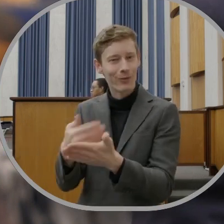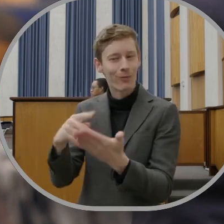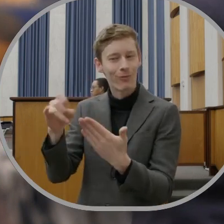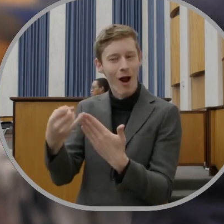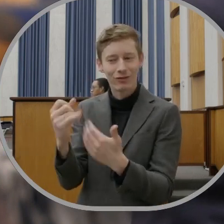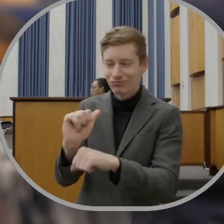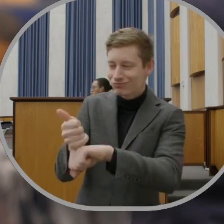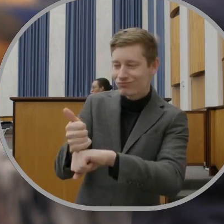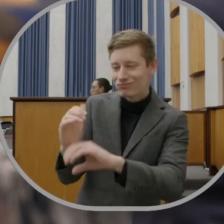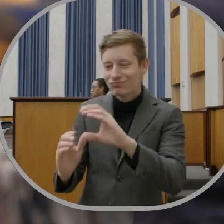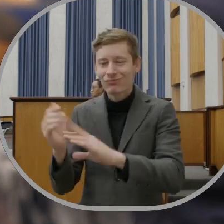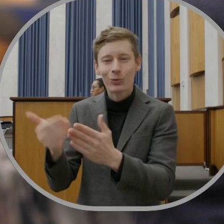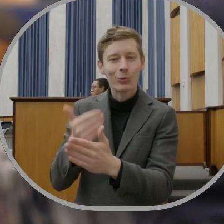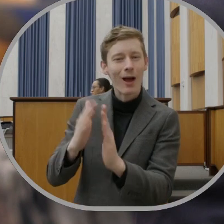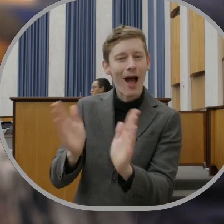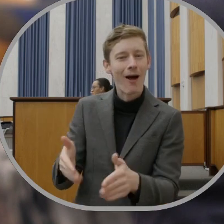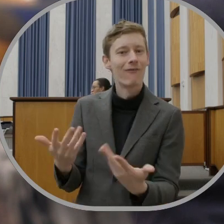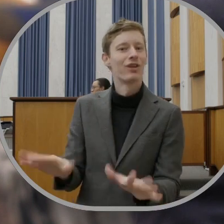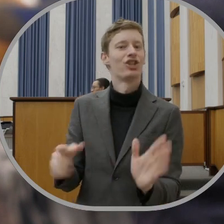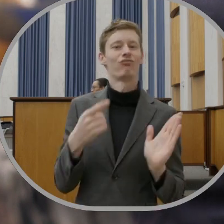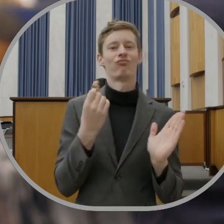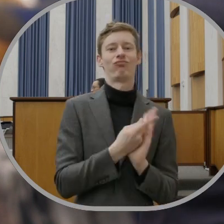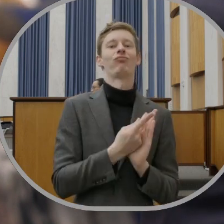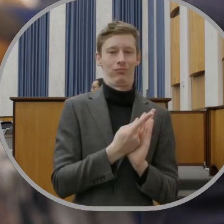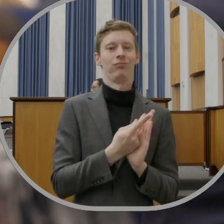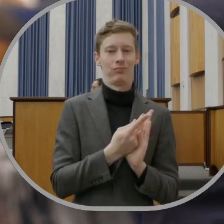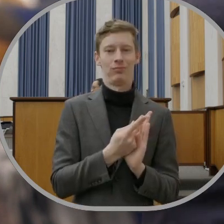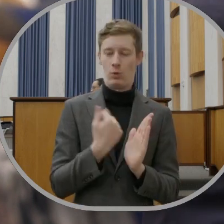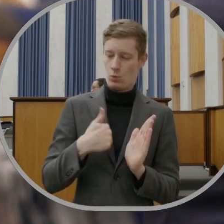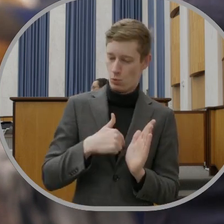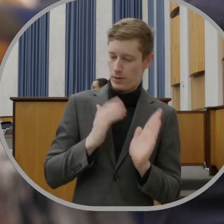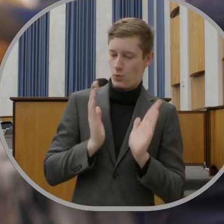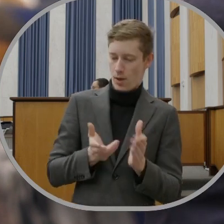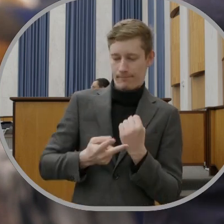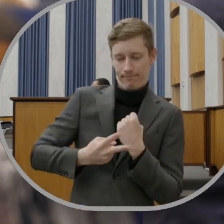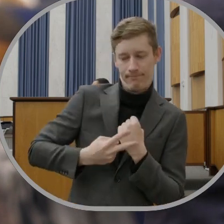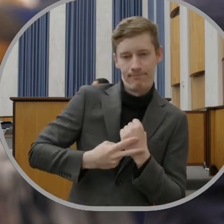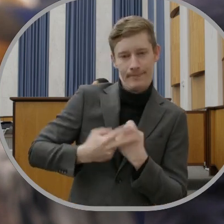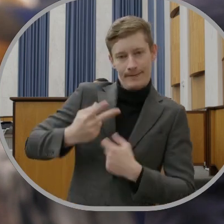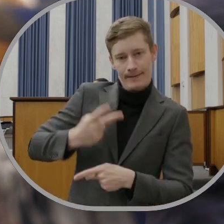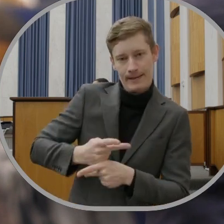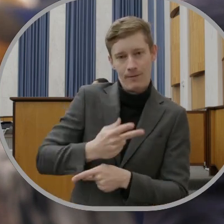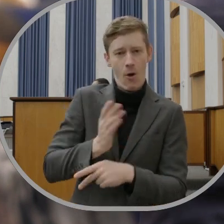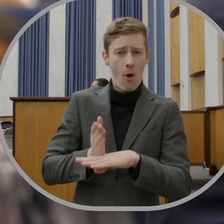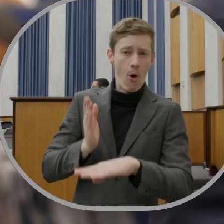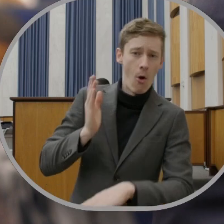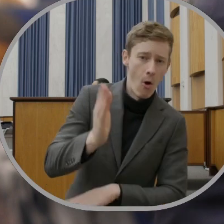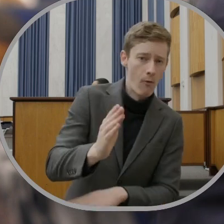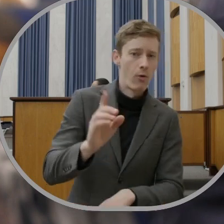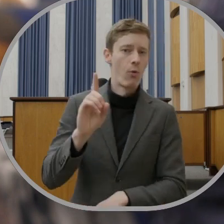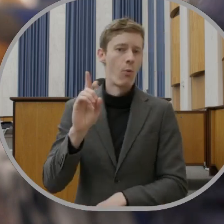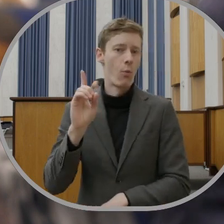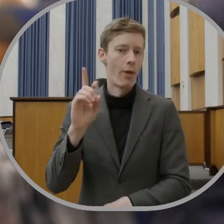thanks to this funding, we are supporting the creation and preservation of over 1,000 affordable units